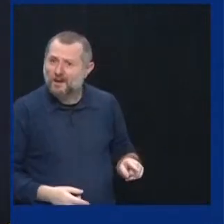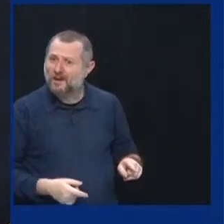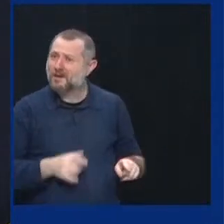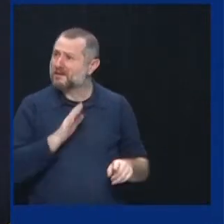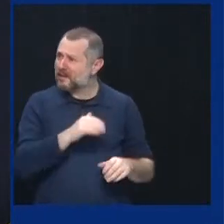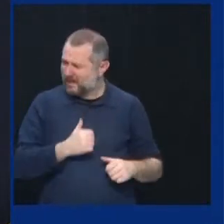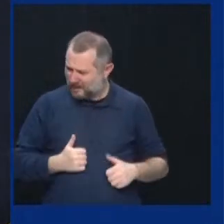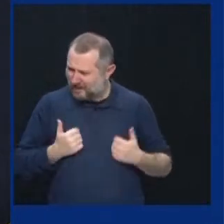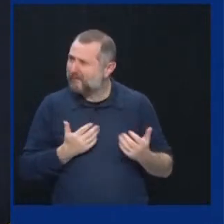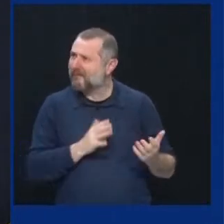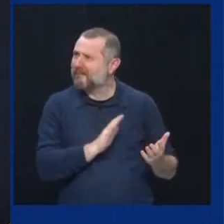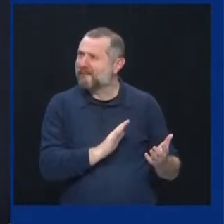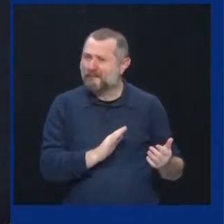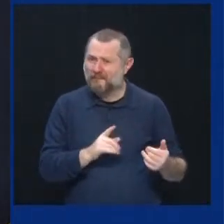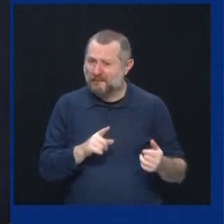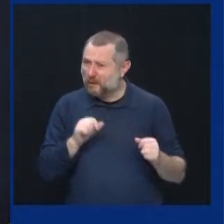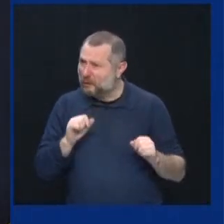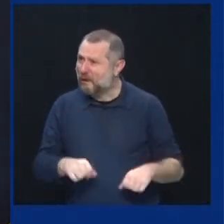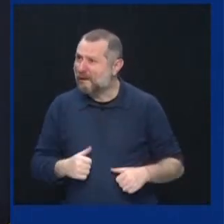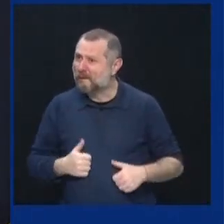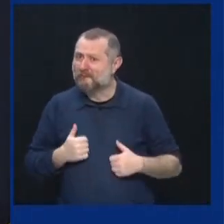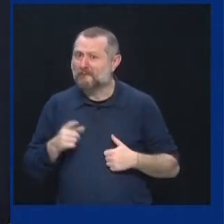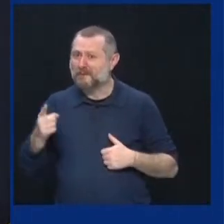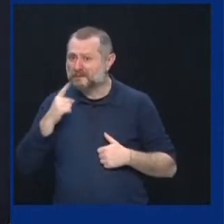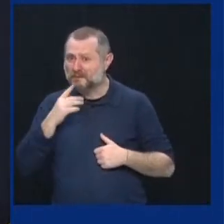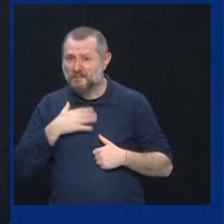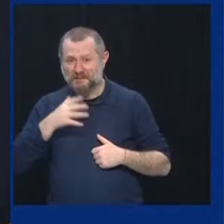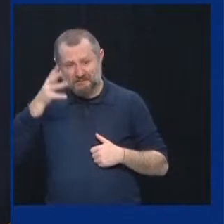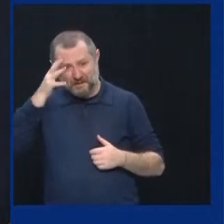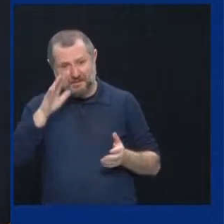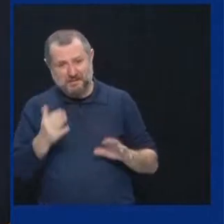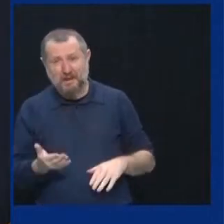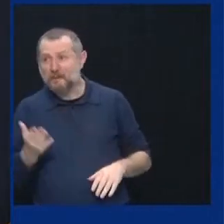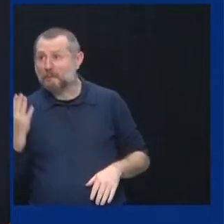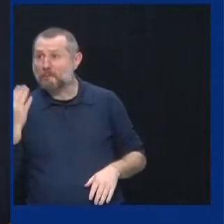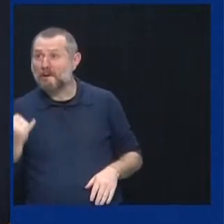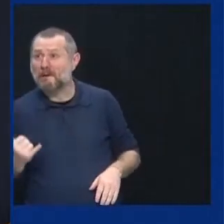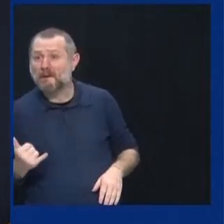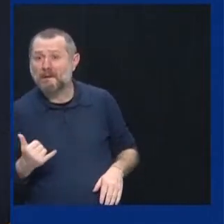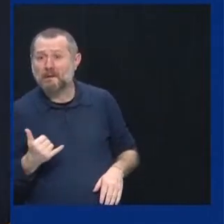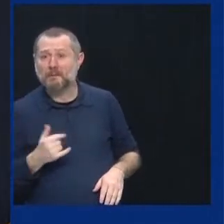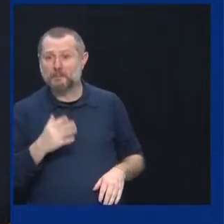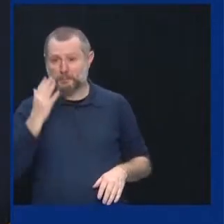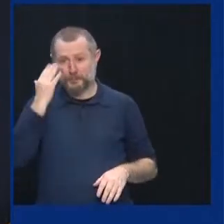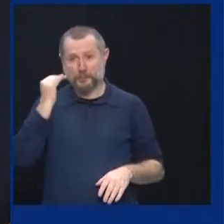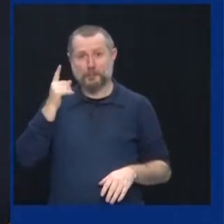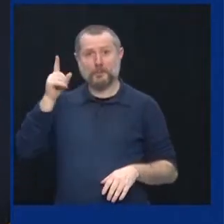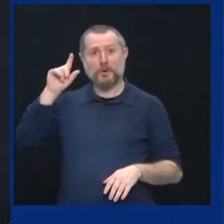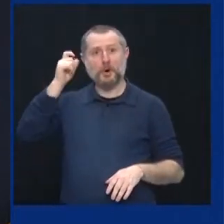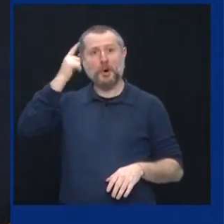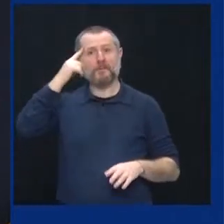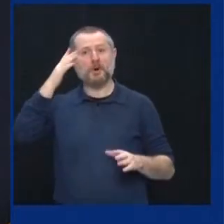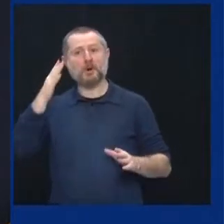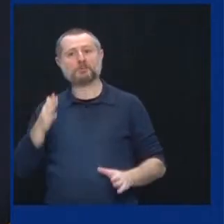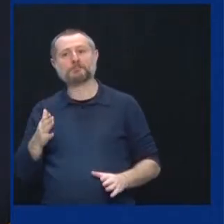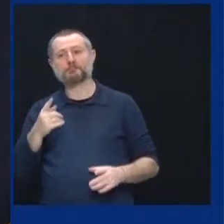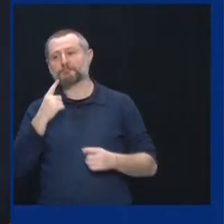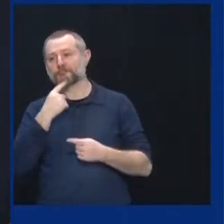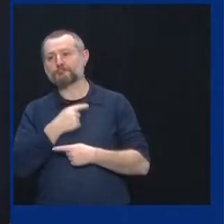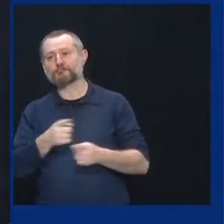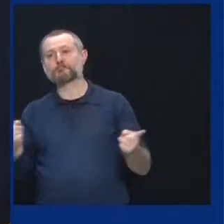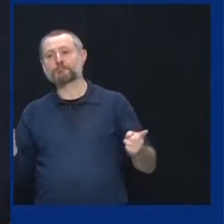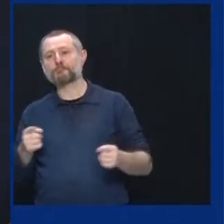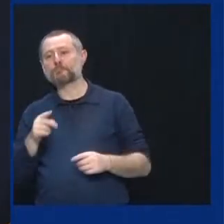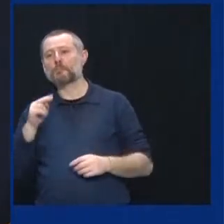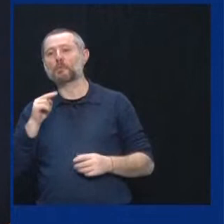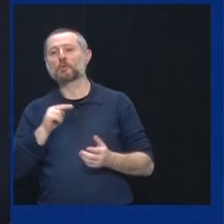They're saying my father only died because somebody came from a hospital, from a nursing home